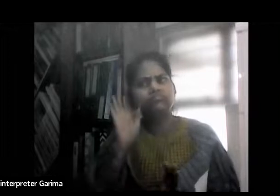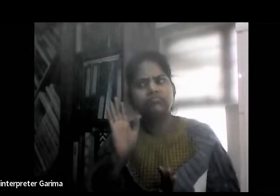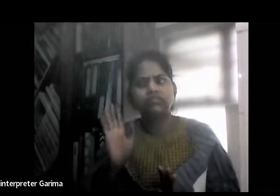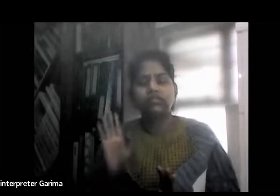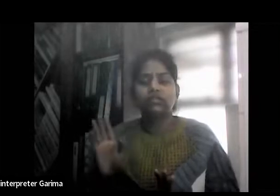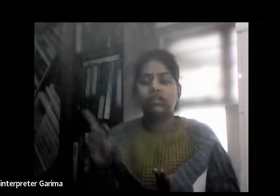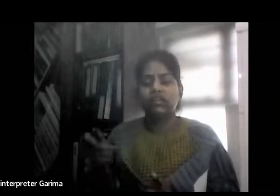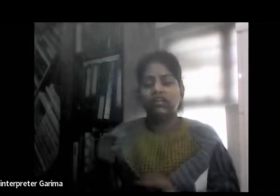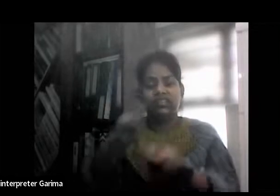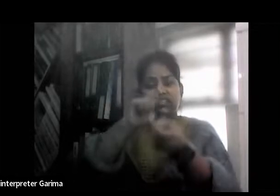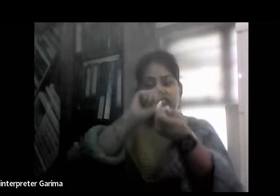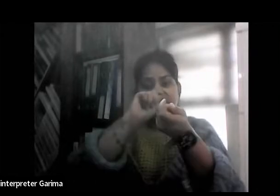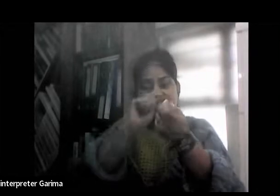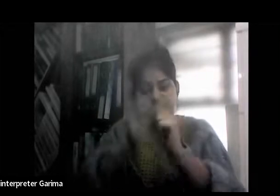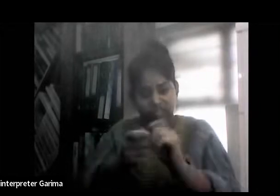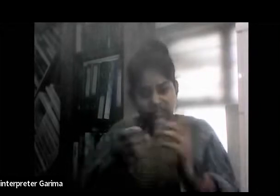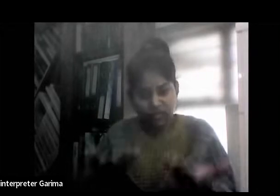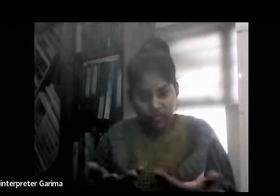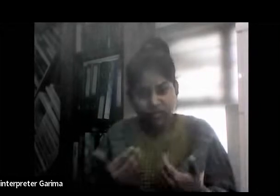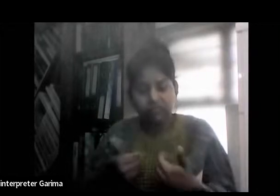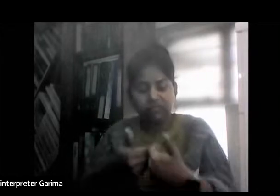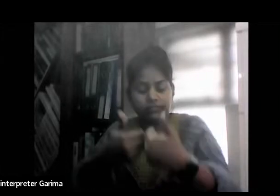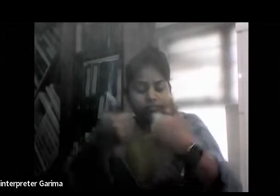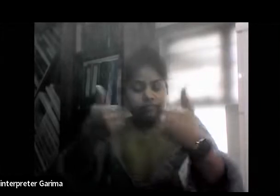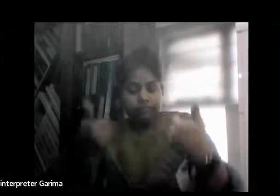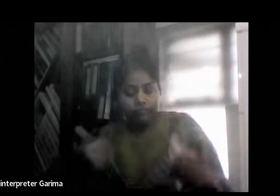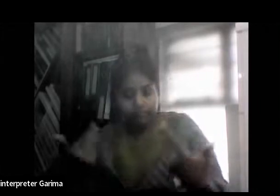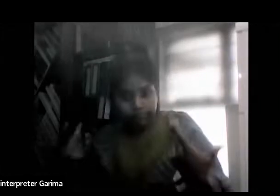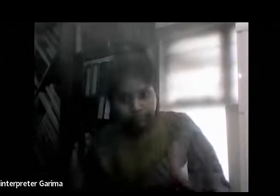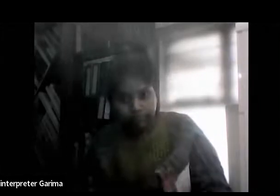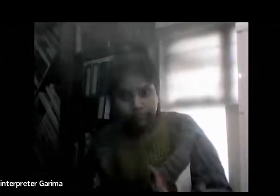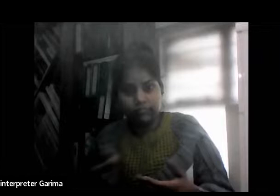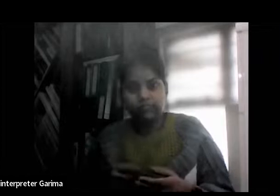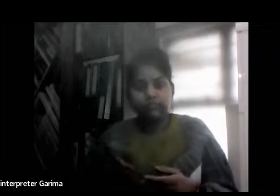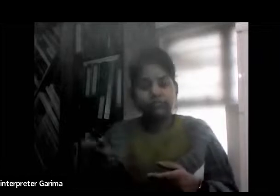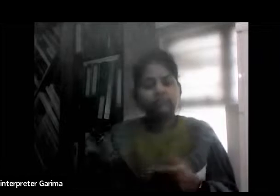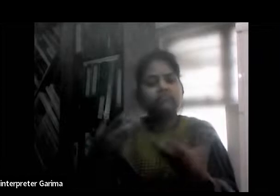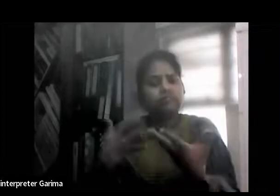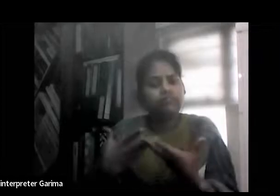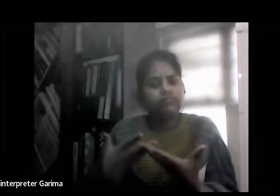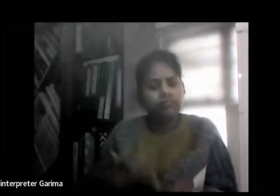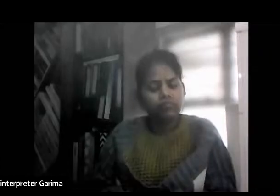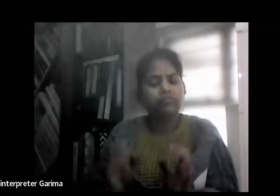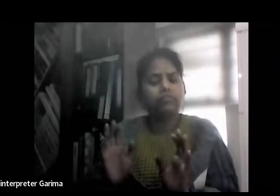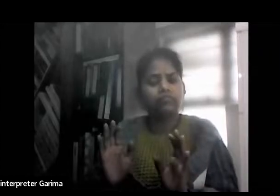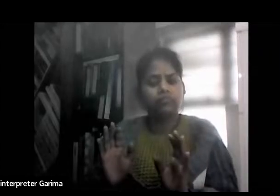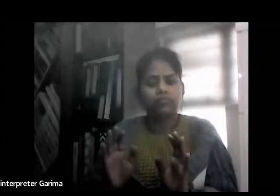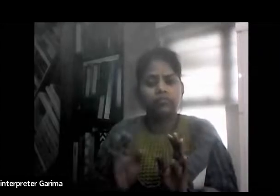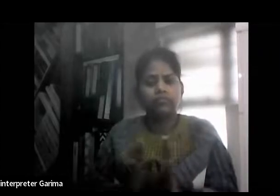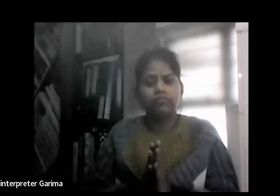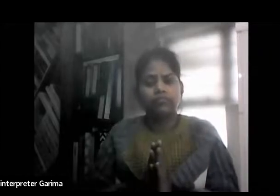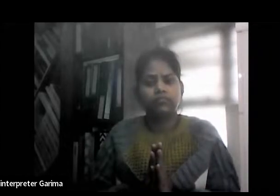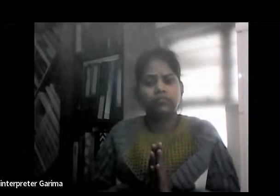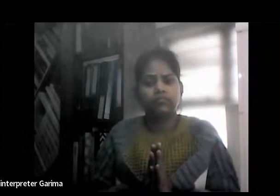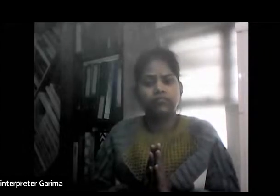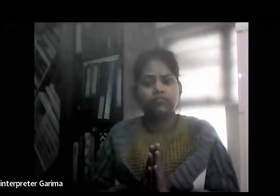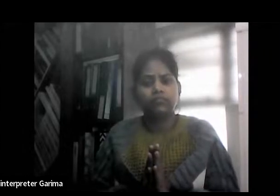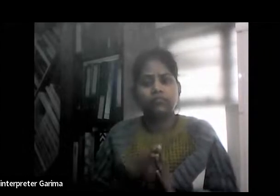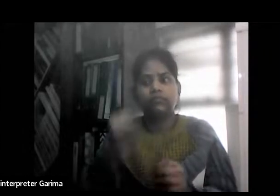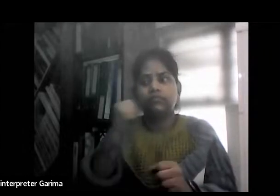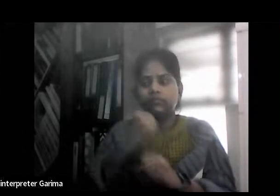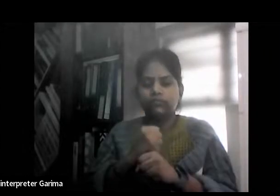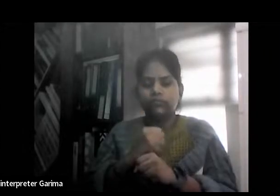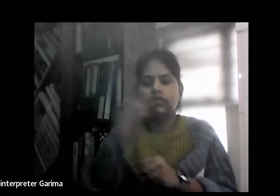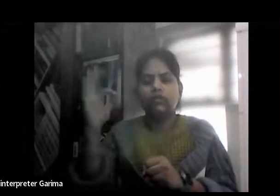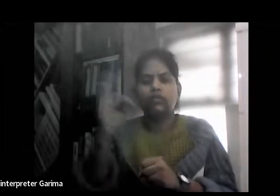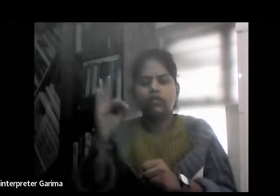to in any way alter the red tape that is actually prevalent in the government offices and other